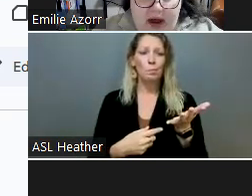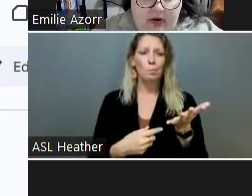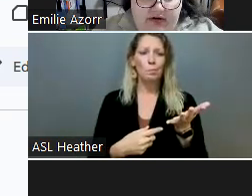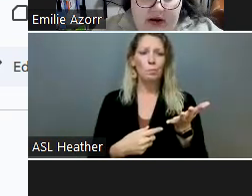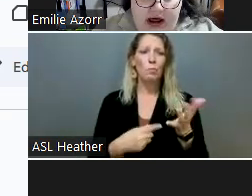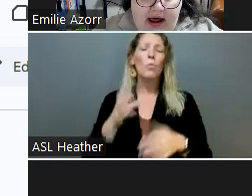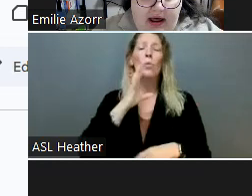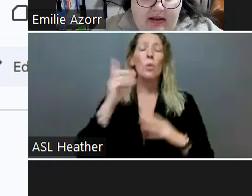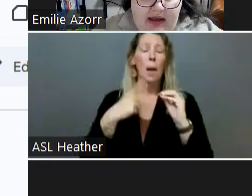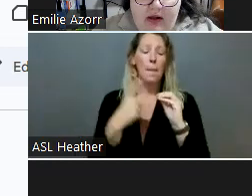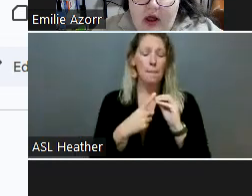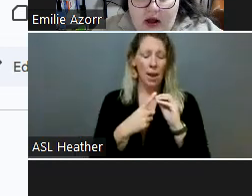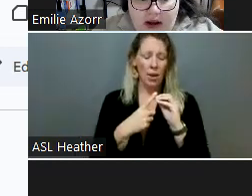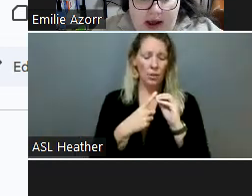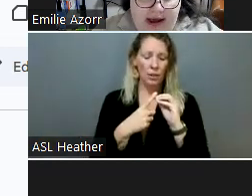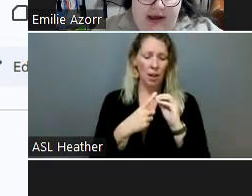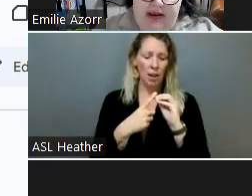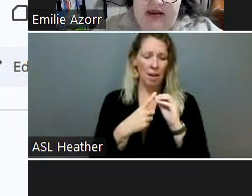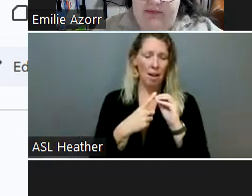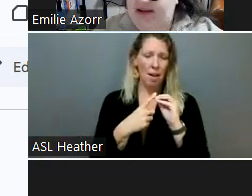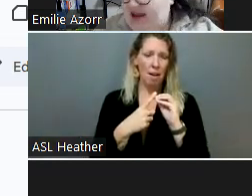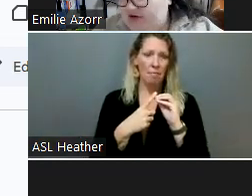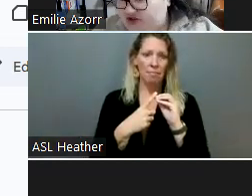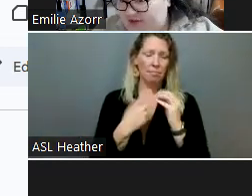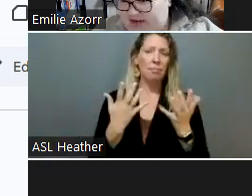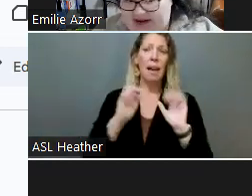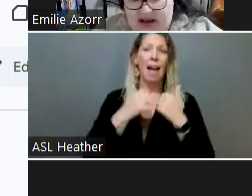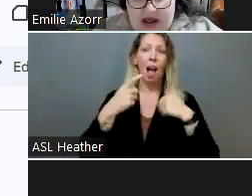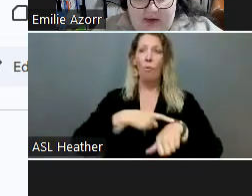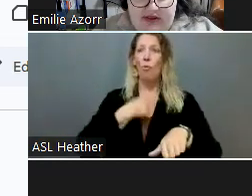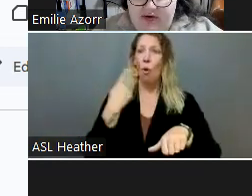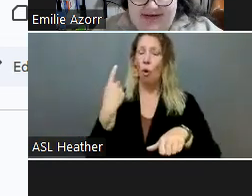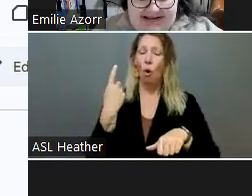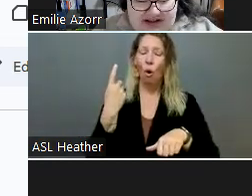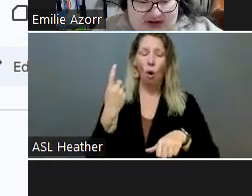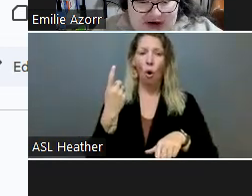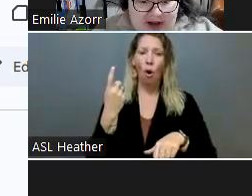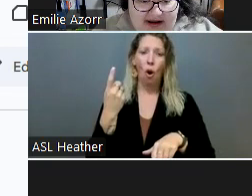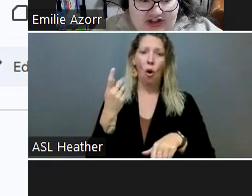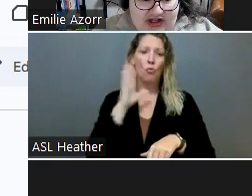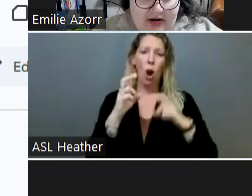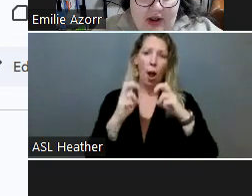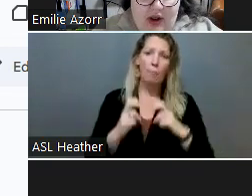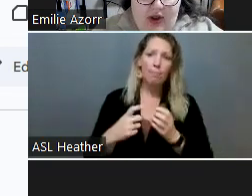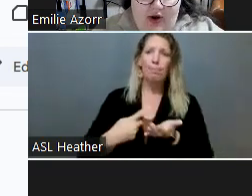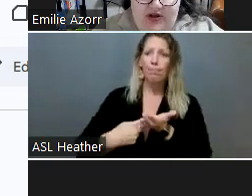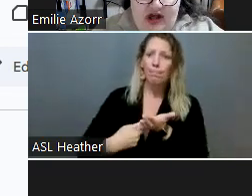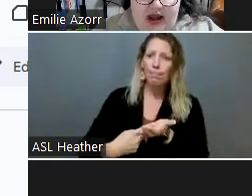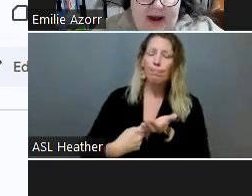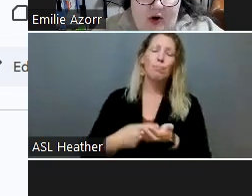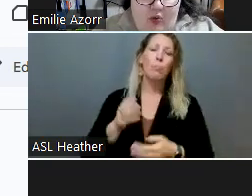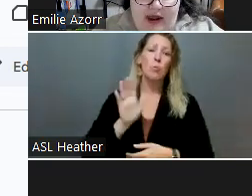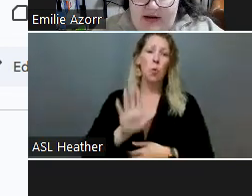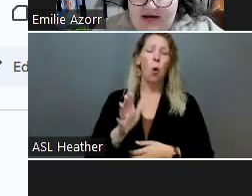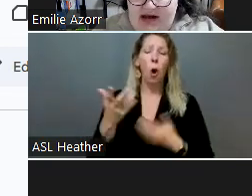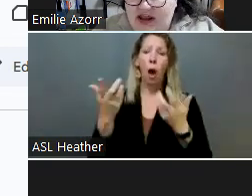we talk about how long it may take for someone to meet with you and discuss your accommodation. We